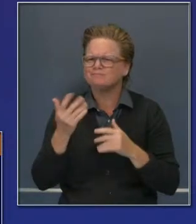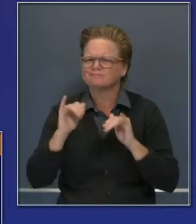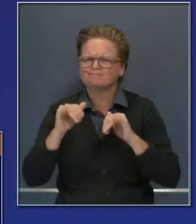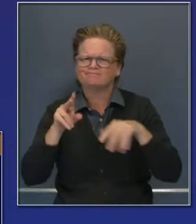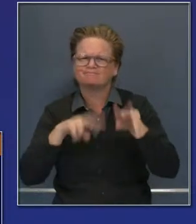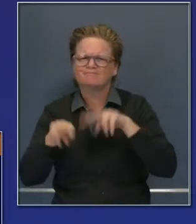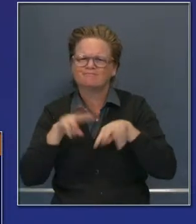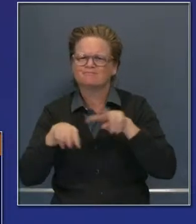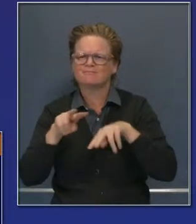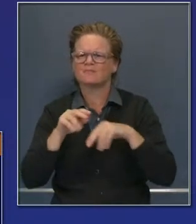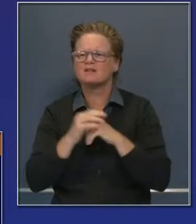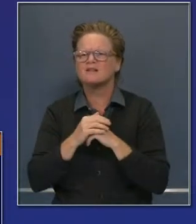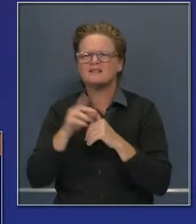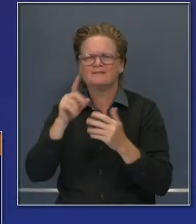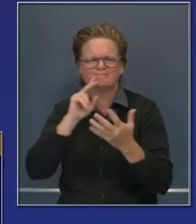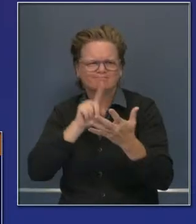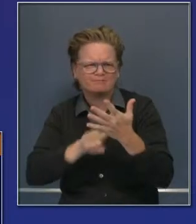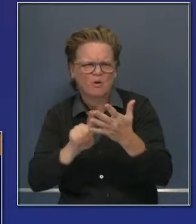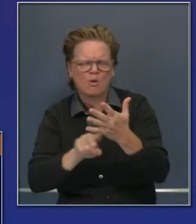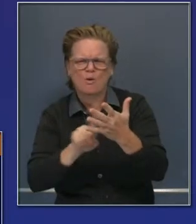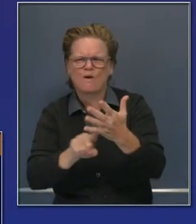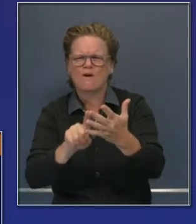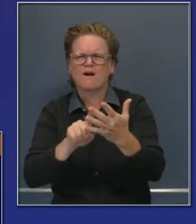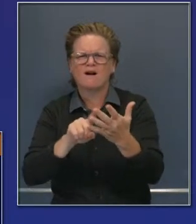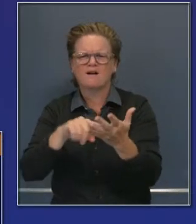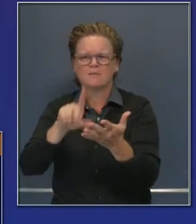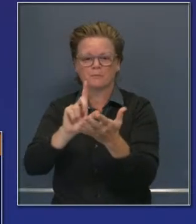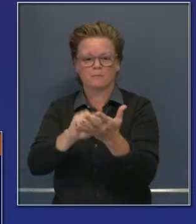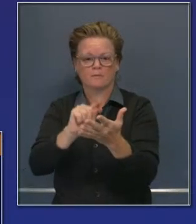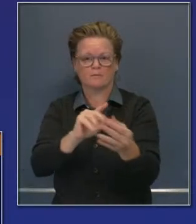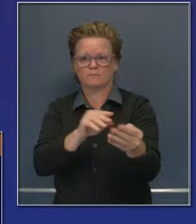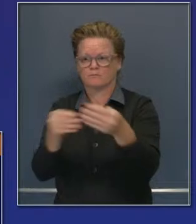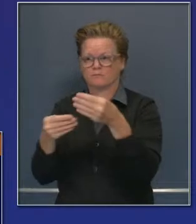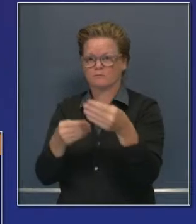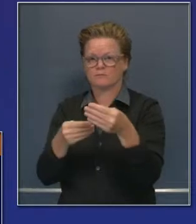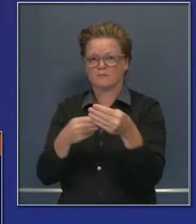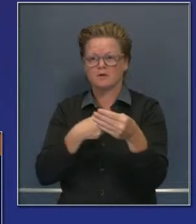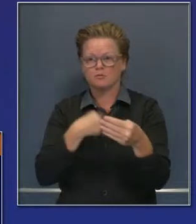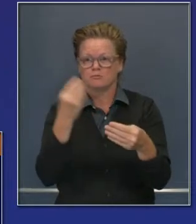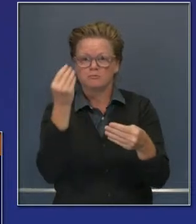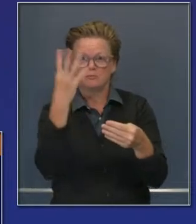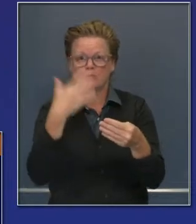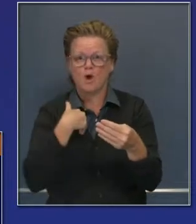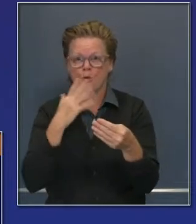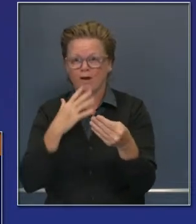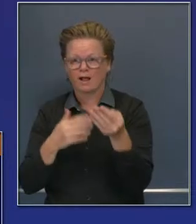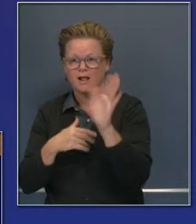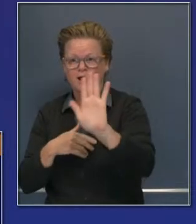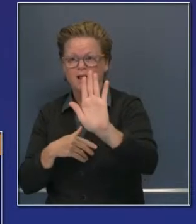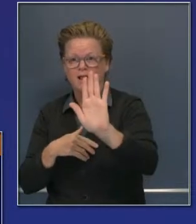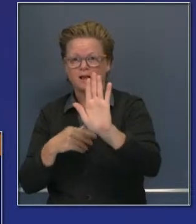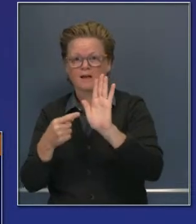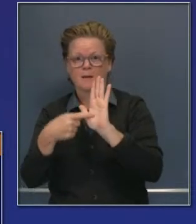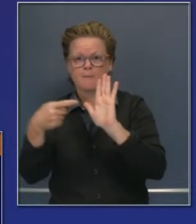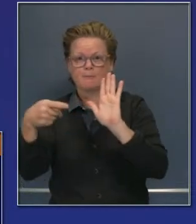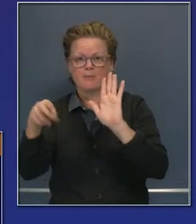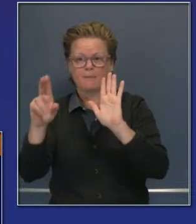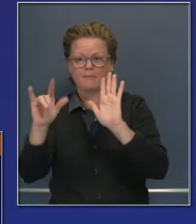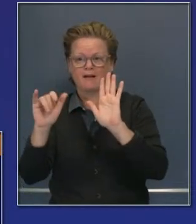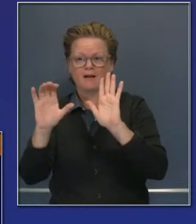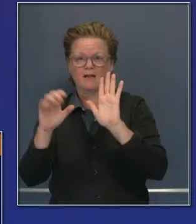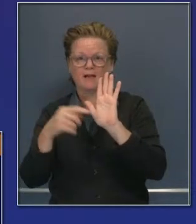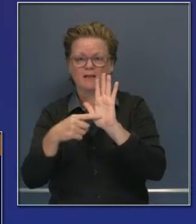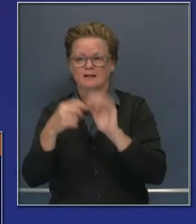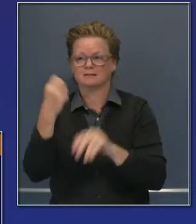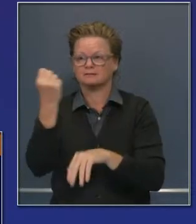that report was done, we would make it public, and we worked through the weekend to do just that. Came out late on Saturday night, but